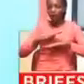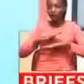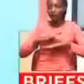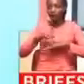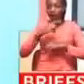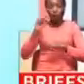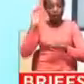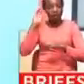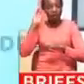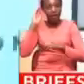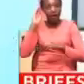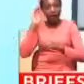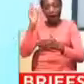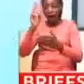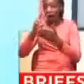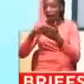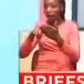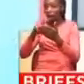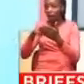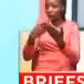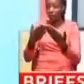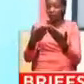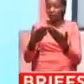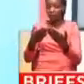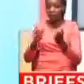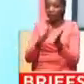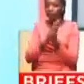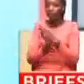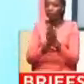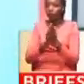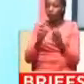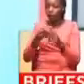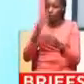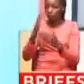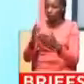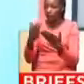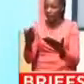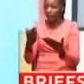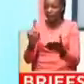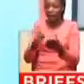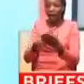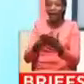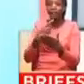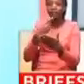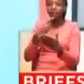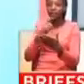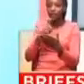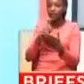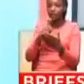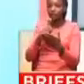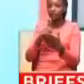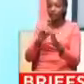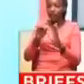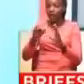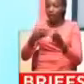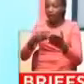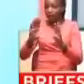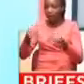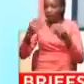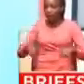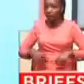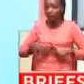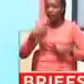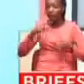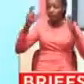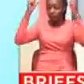just gave us a narration of his story towards the end. The fact that he, in the end, did not give or sell his soul to